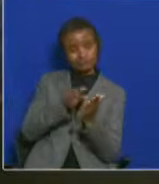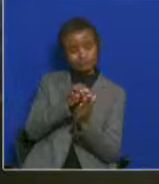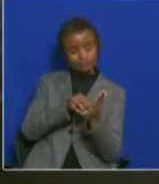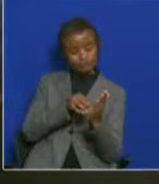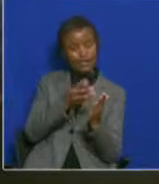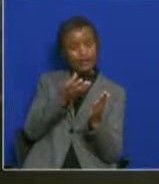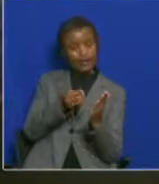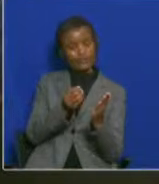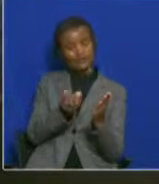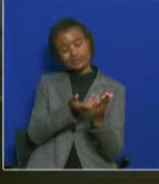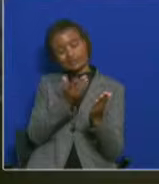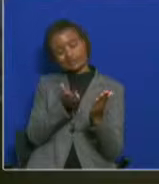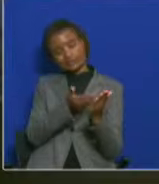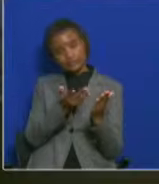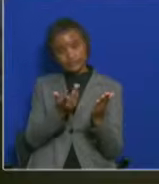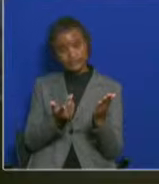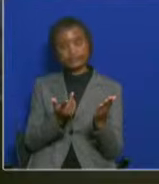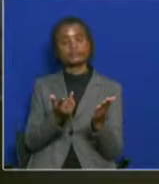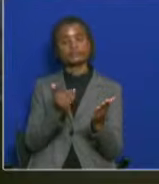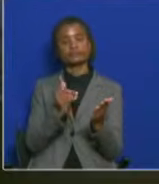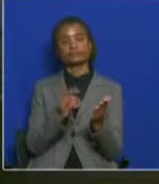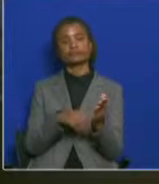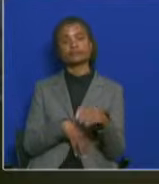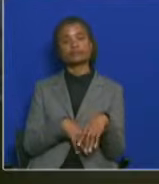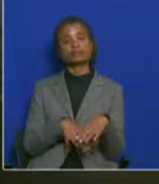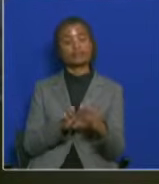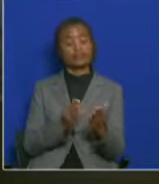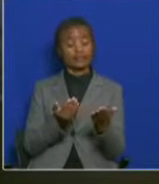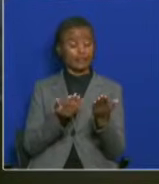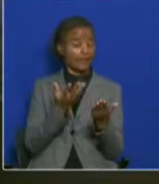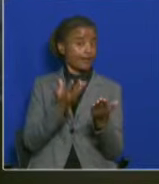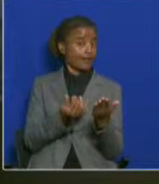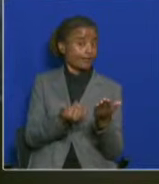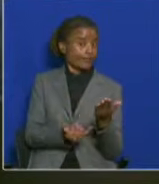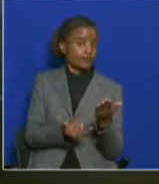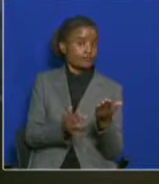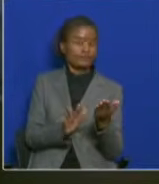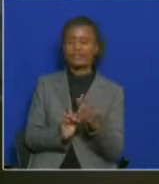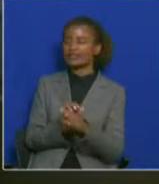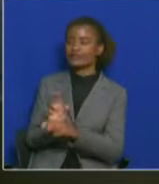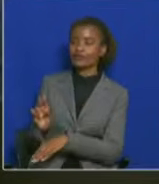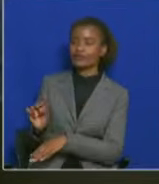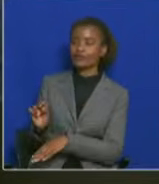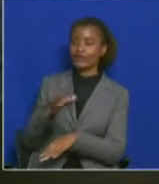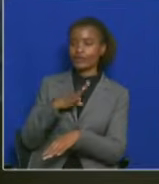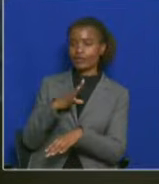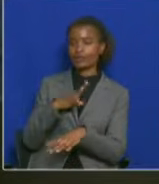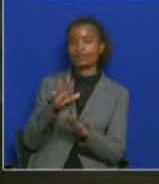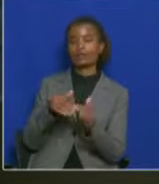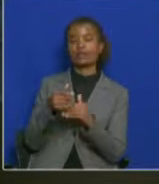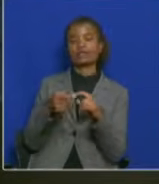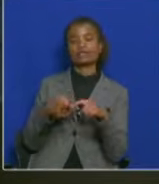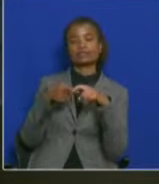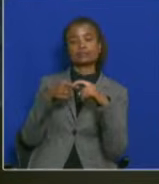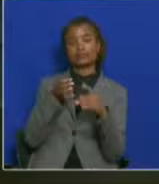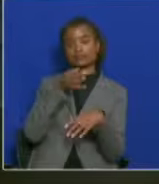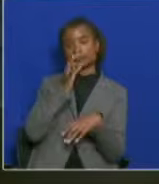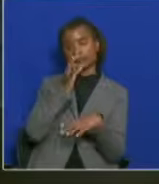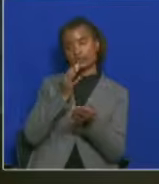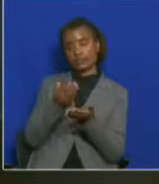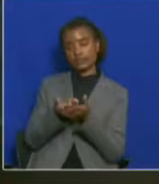Yeah. I don't have it in front of me. No. Commissioner, After the tea break, then that's in order.